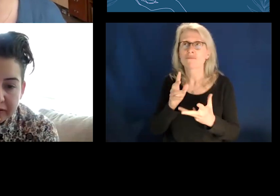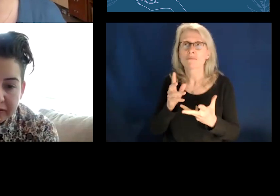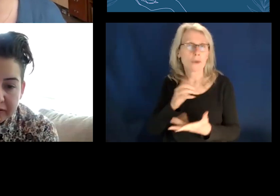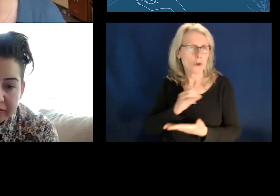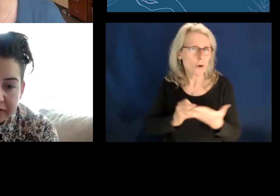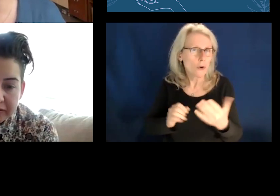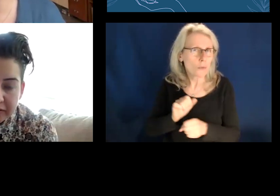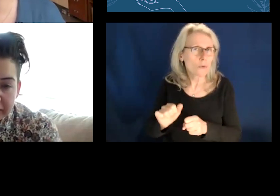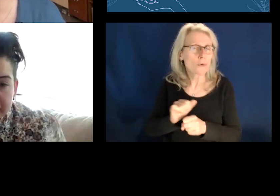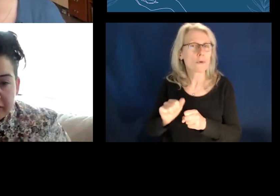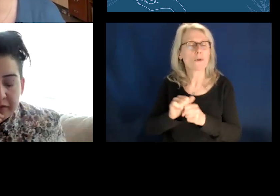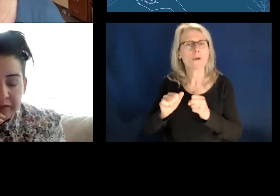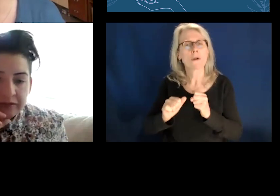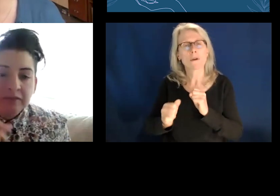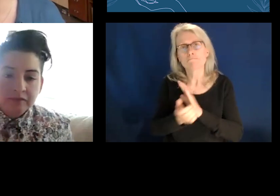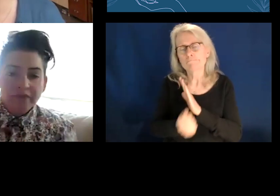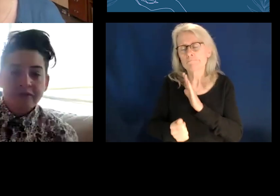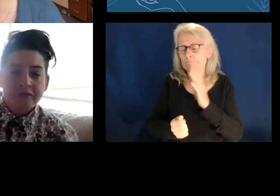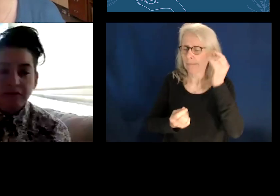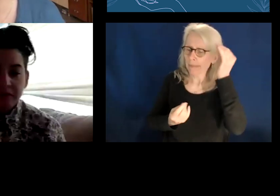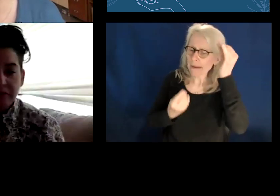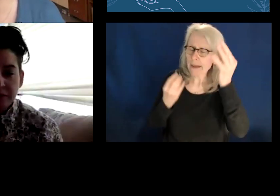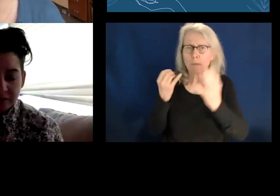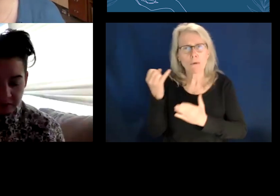having the systems, I suppose, or